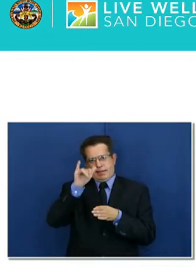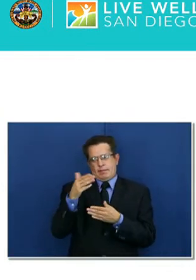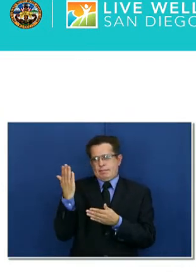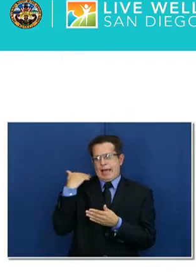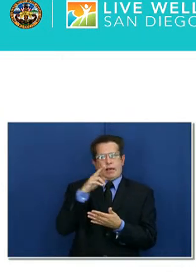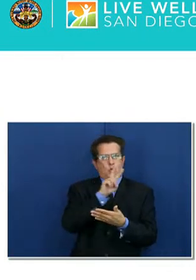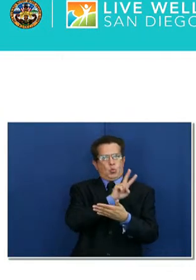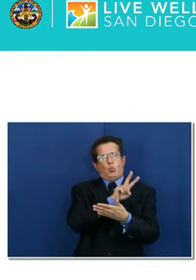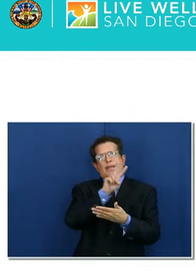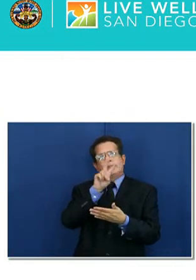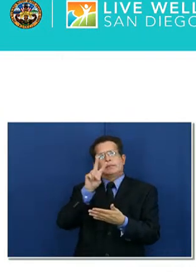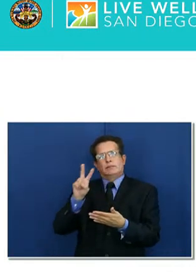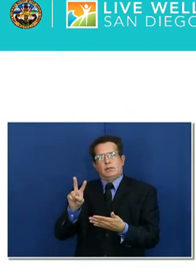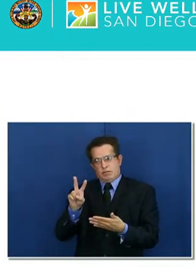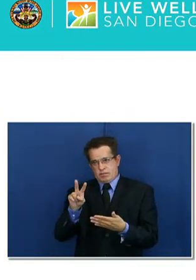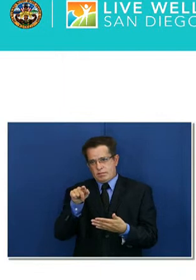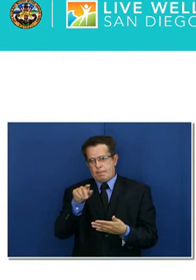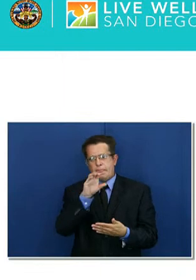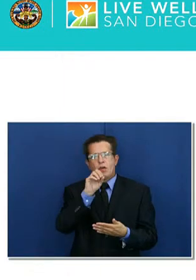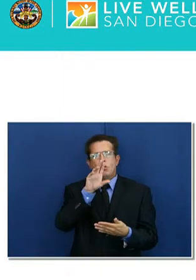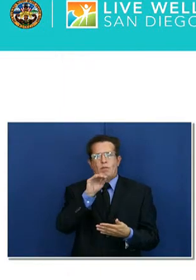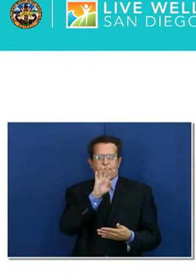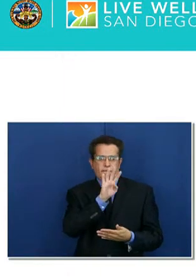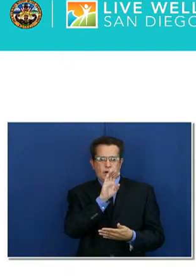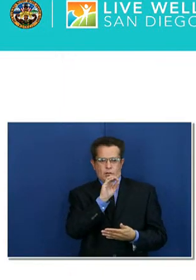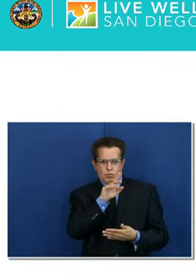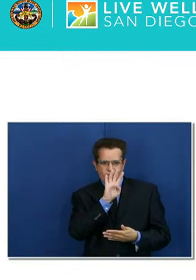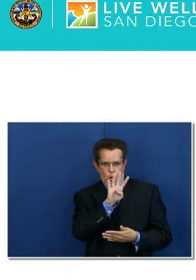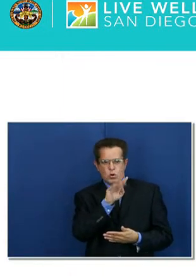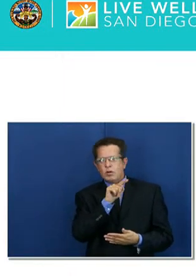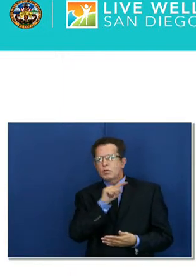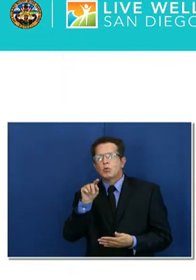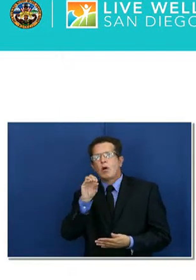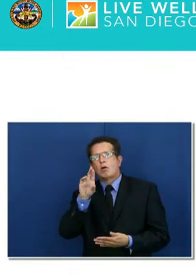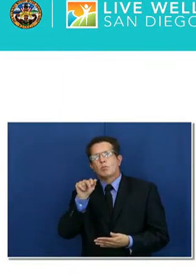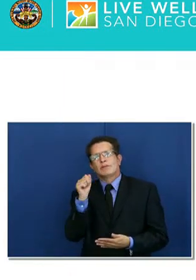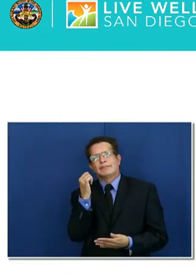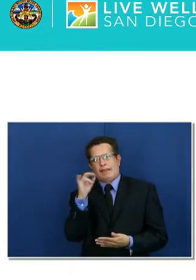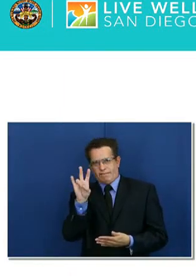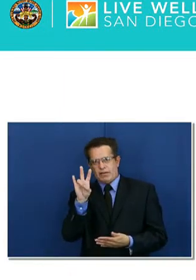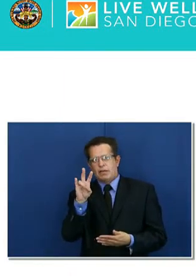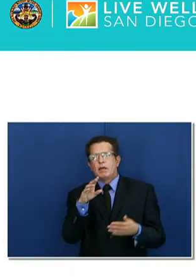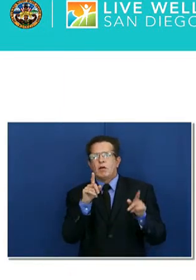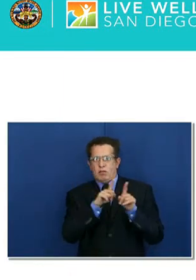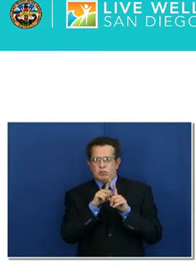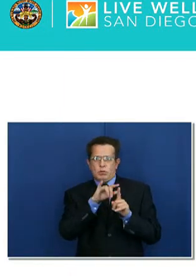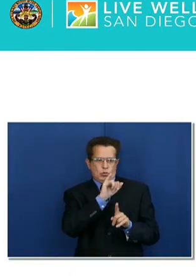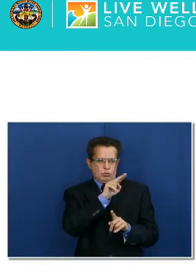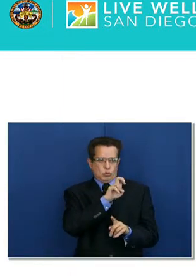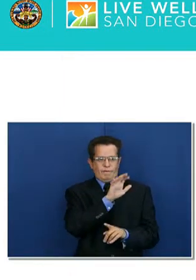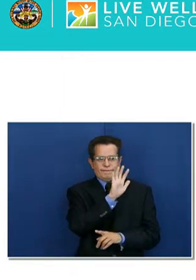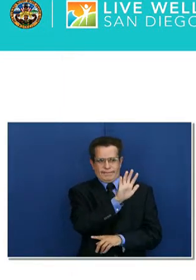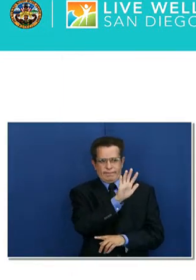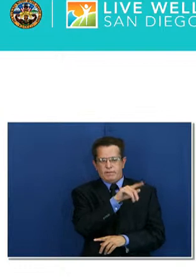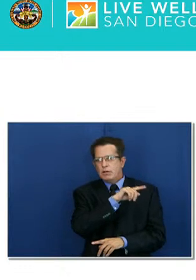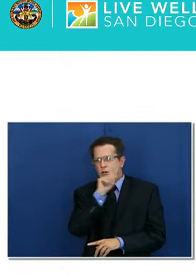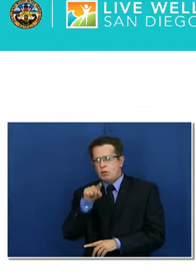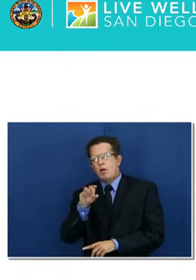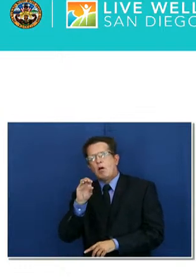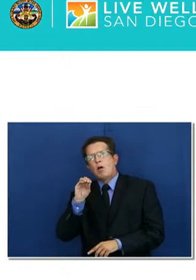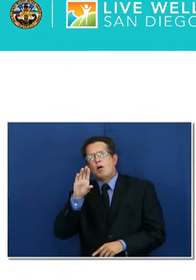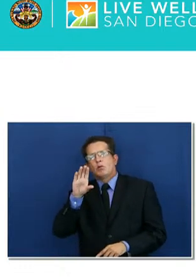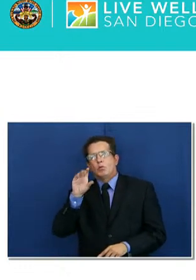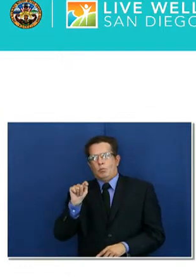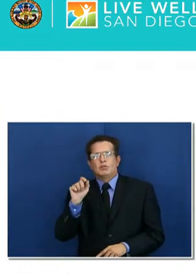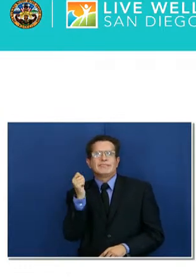in the middle column, October 4th through the 17th, and then cumulatively from June 5th through October